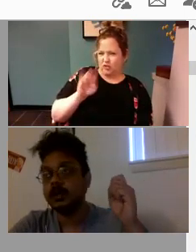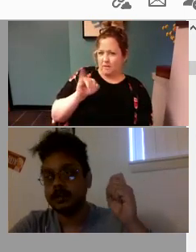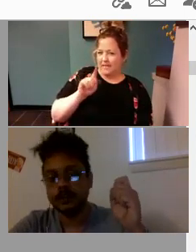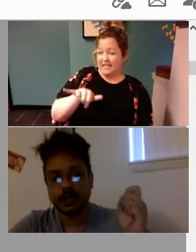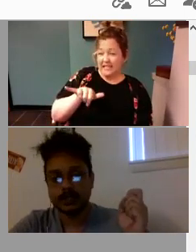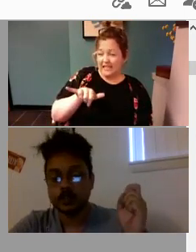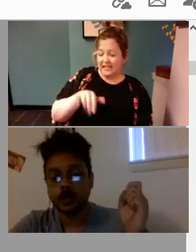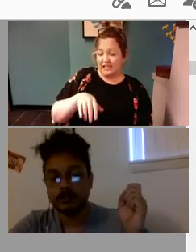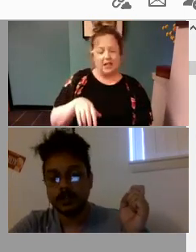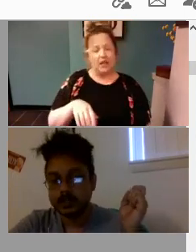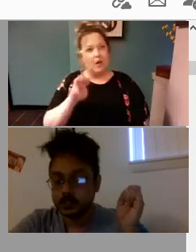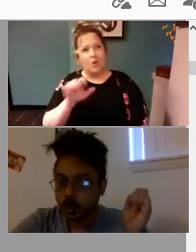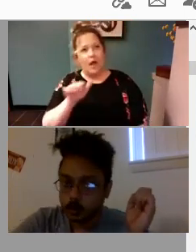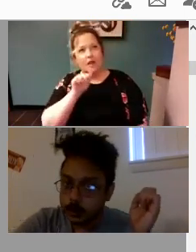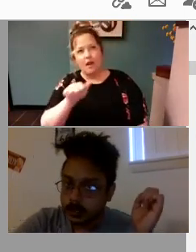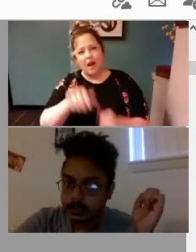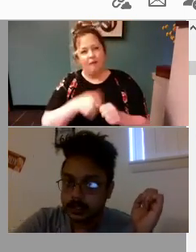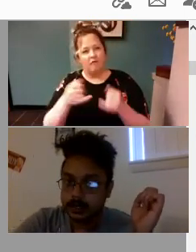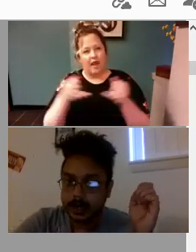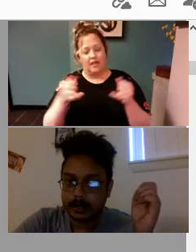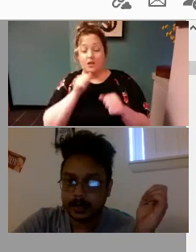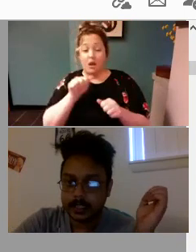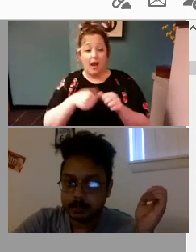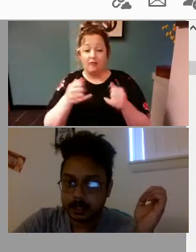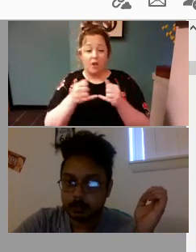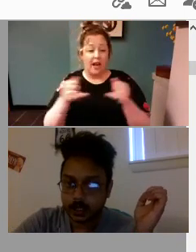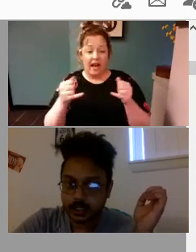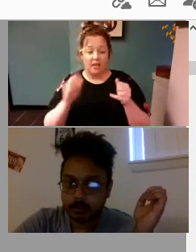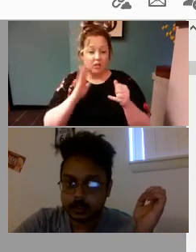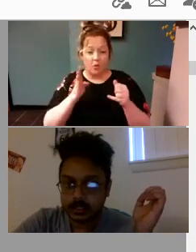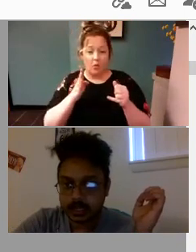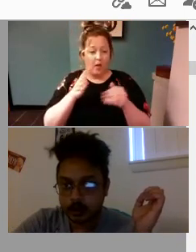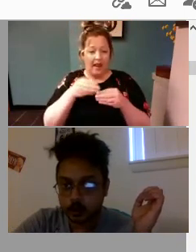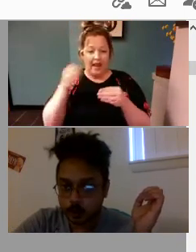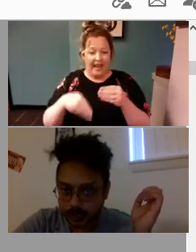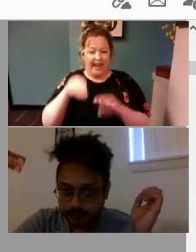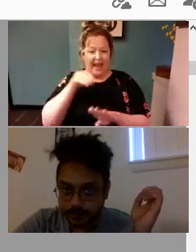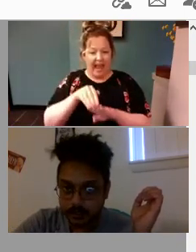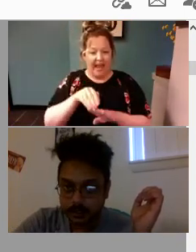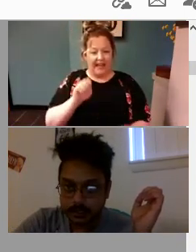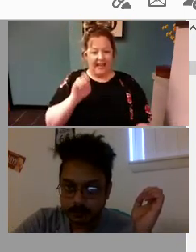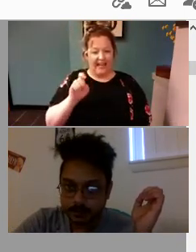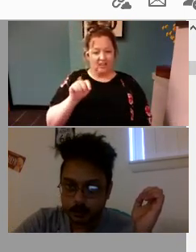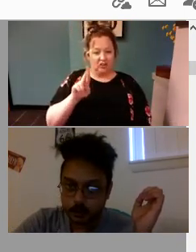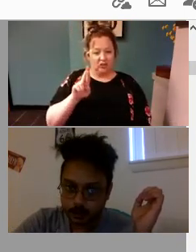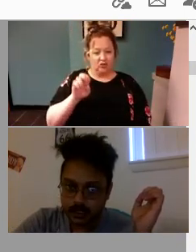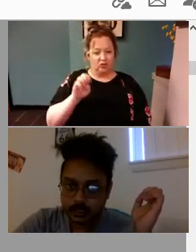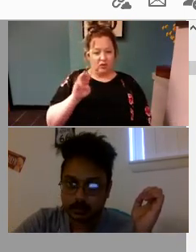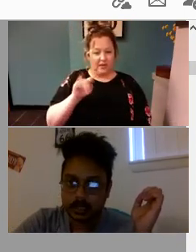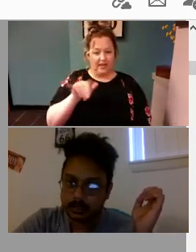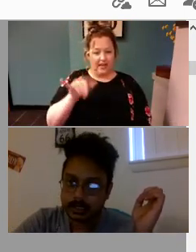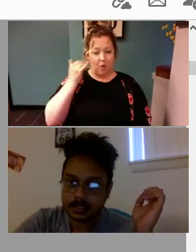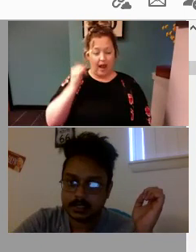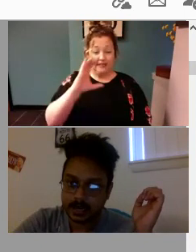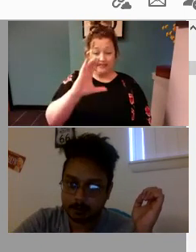Well, not every edge. So every edge is not going to end at an extremity potentially, because C can go to F, then F can go to